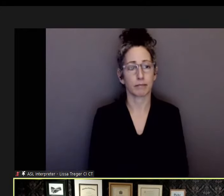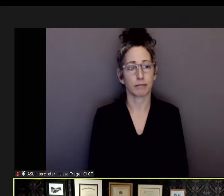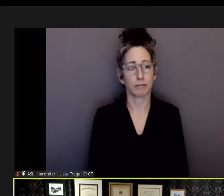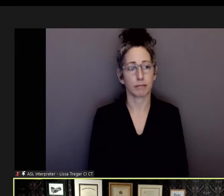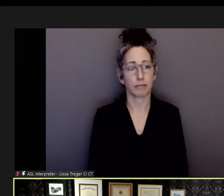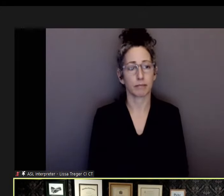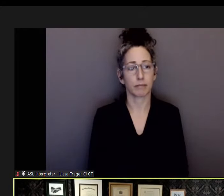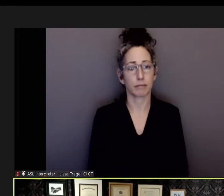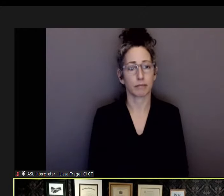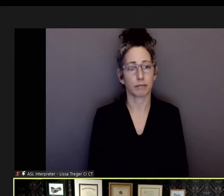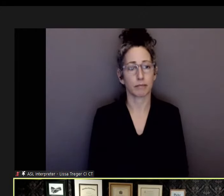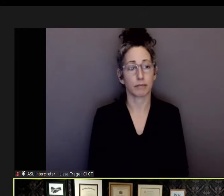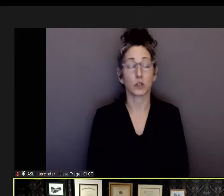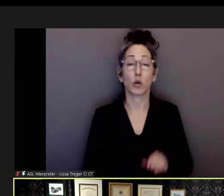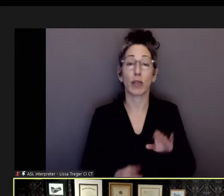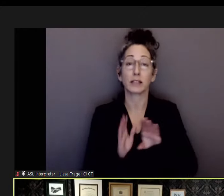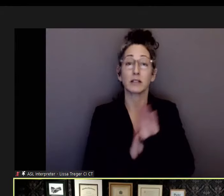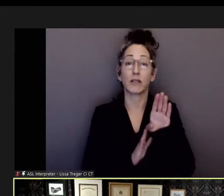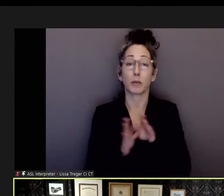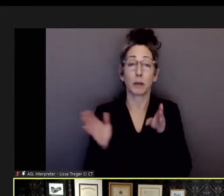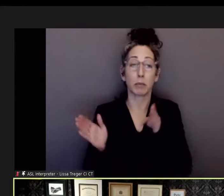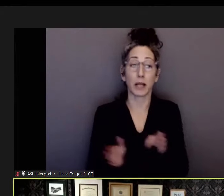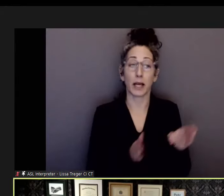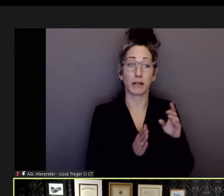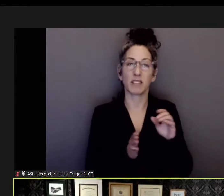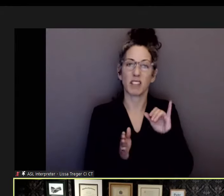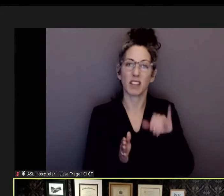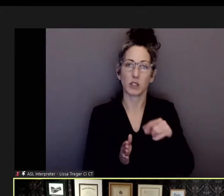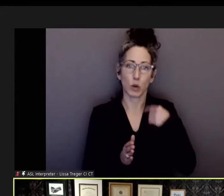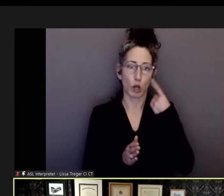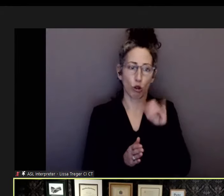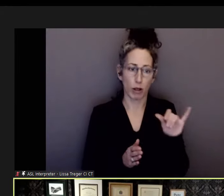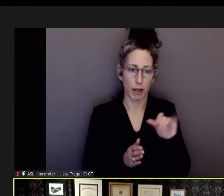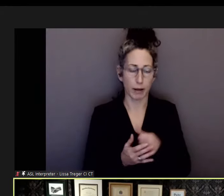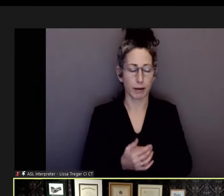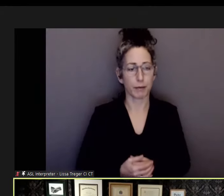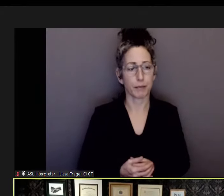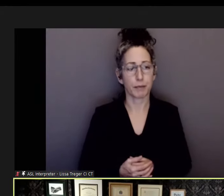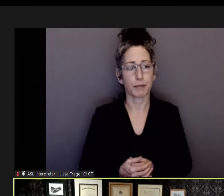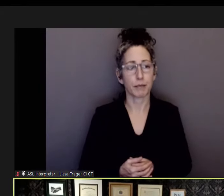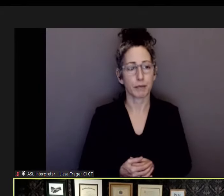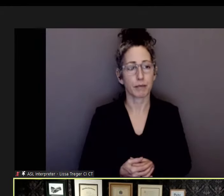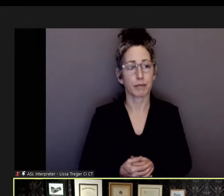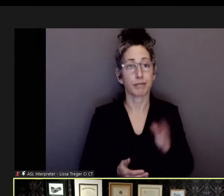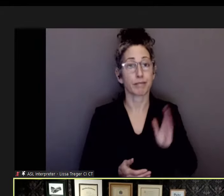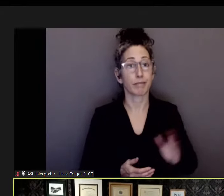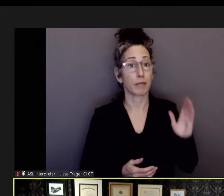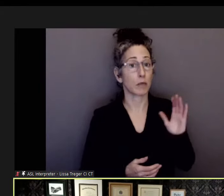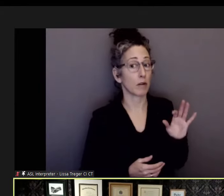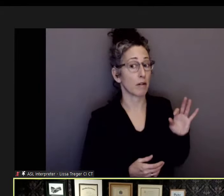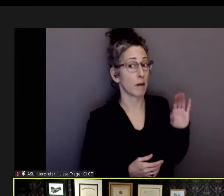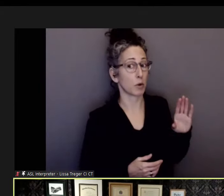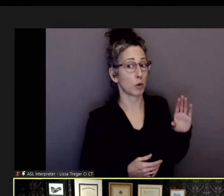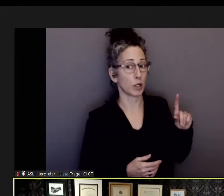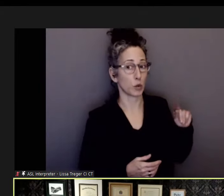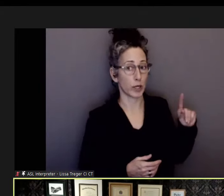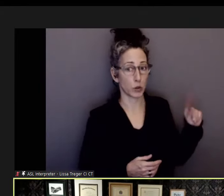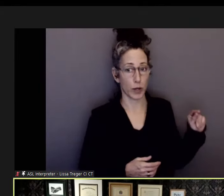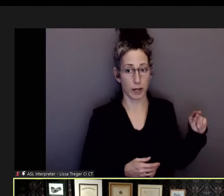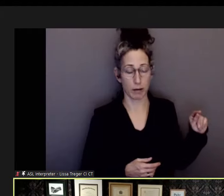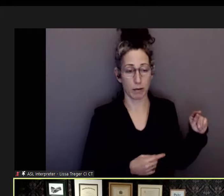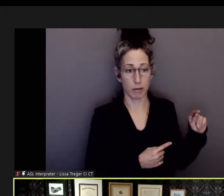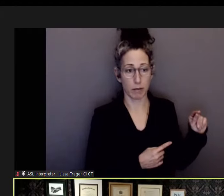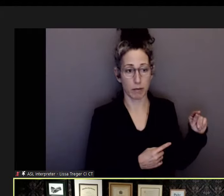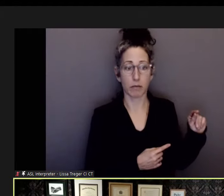This is what the development plan looked like. And it started, way back in February of 2020. And of course,